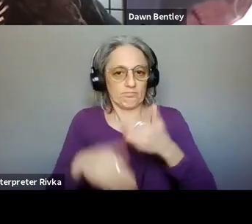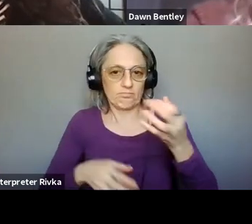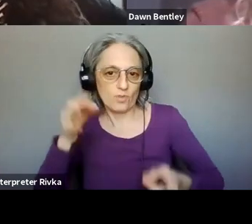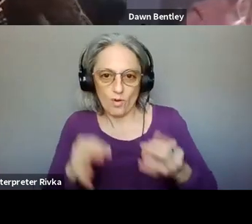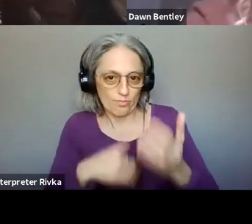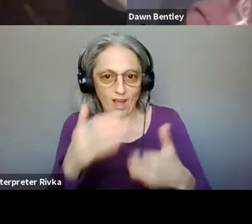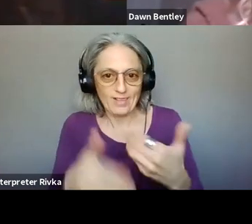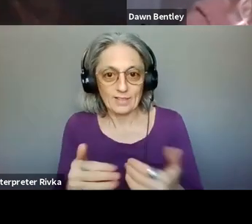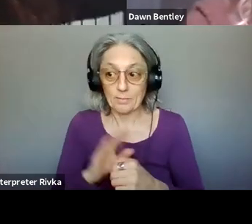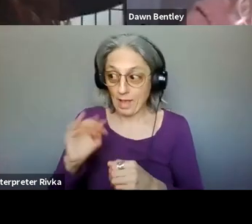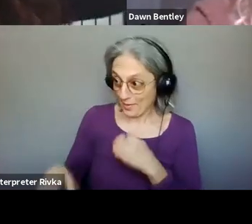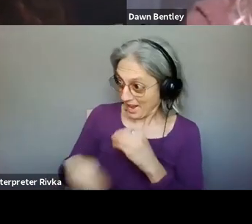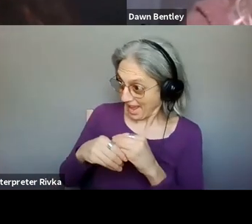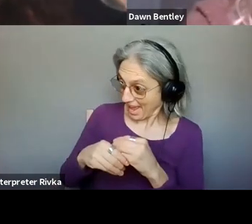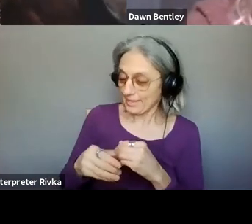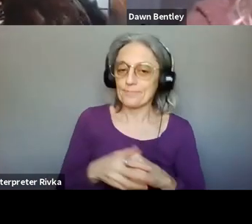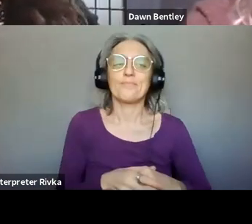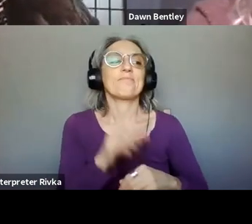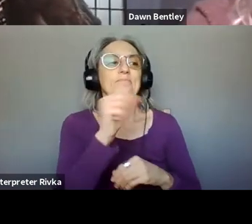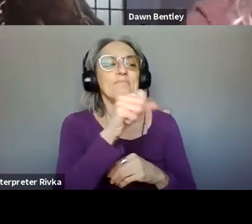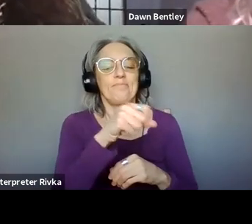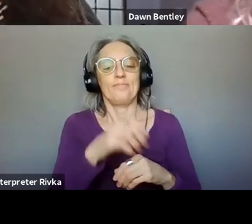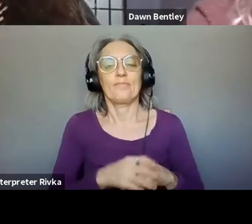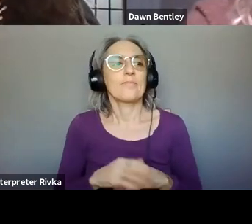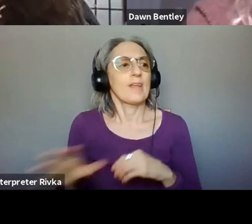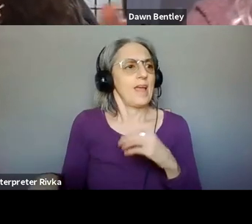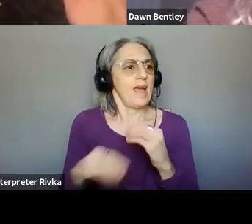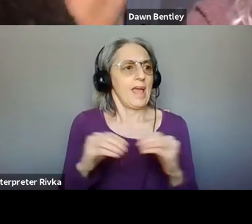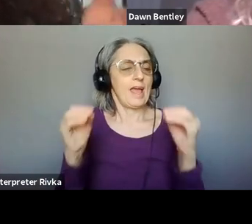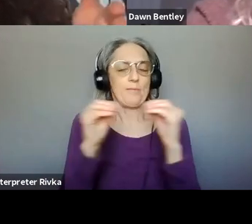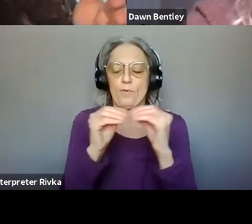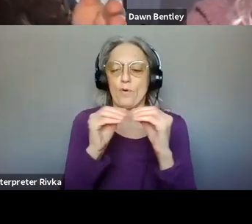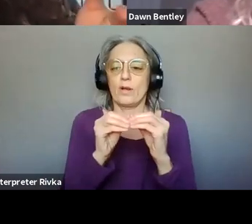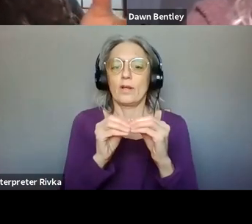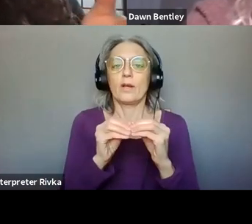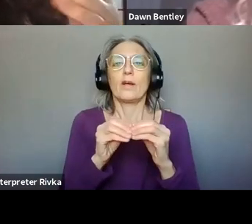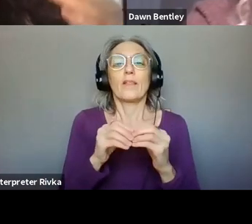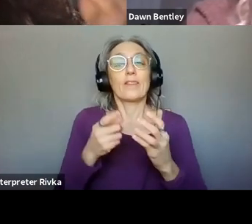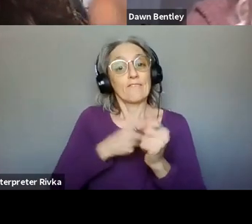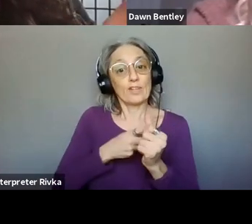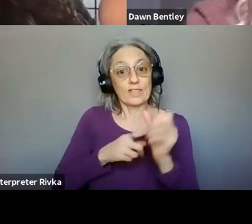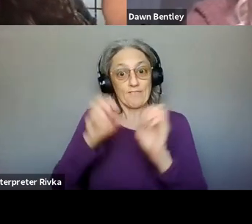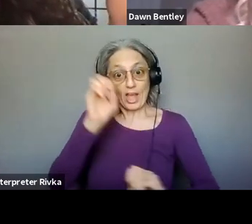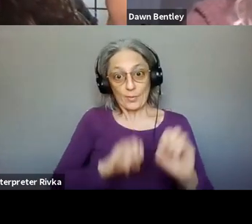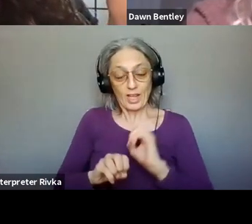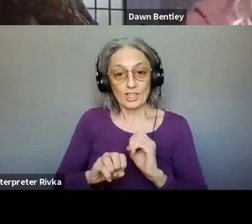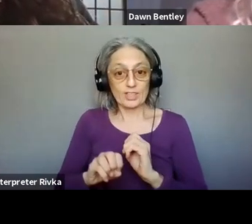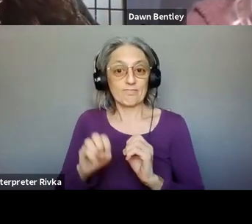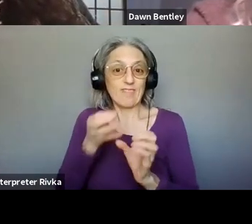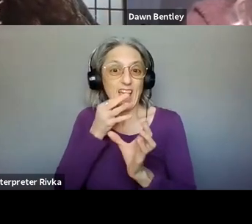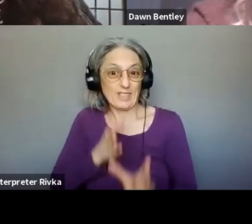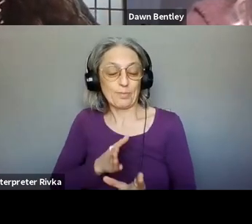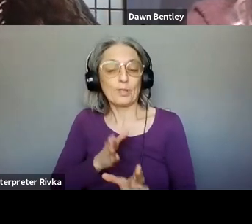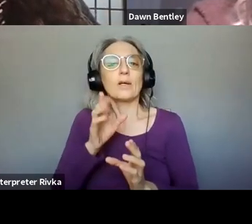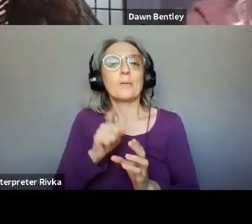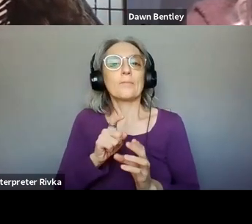that? Yeah. So one other note about the independent evaluation is the initial evaluation needs to be done within 90